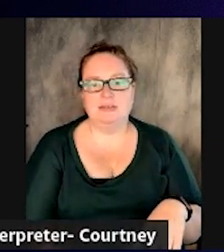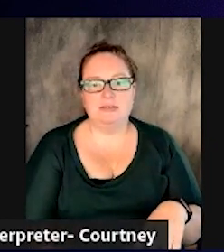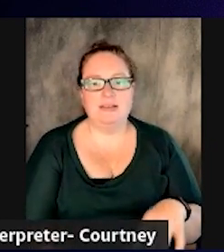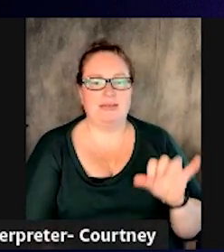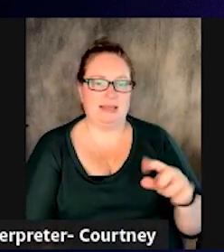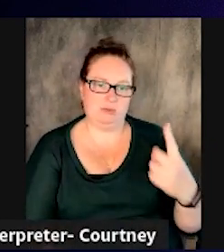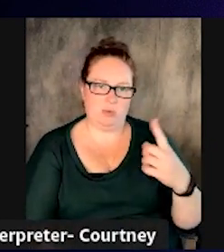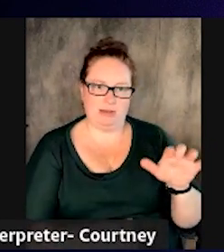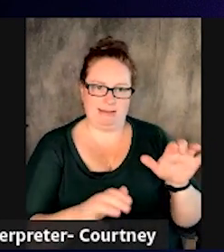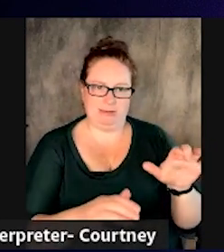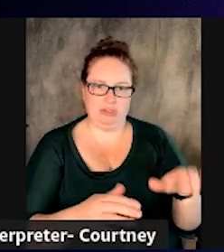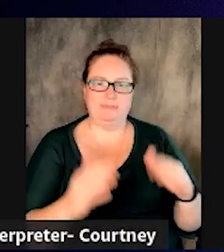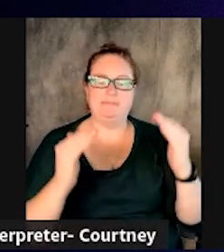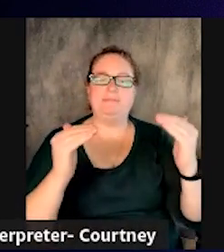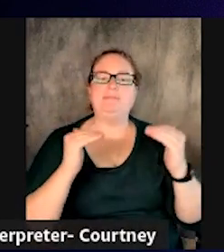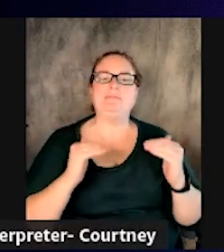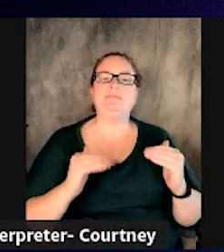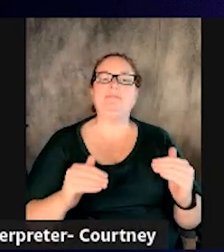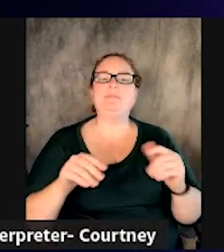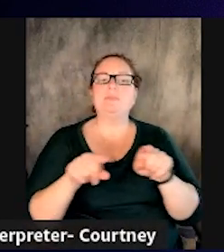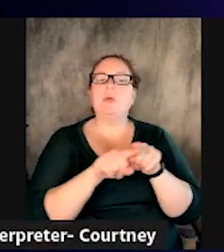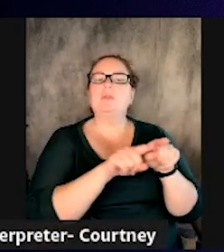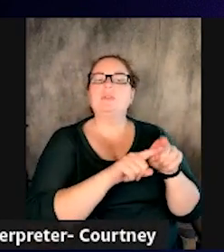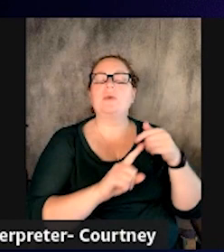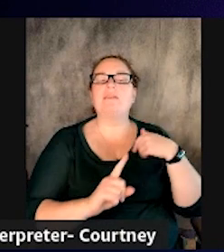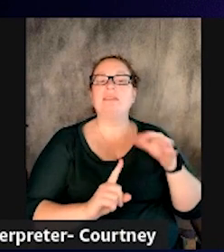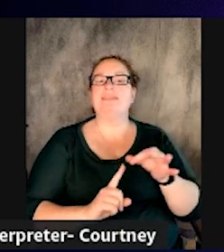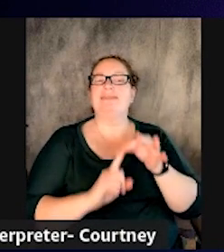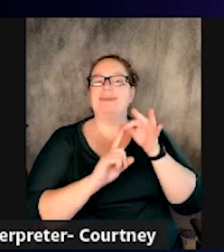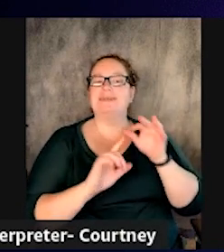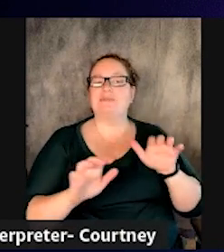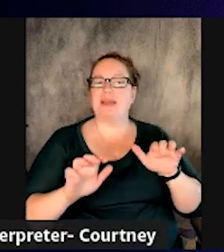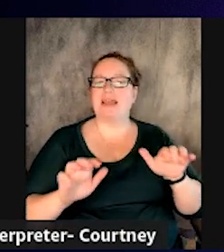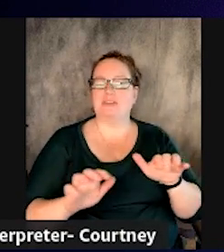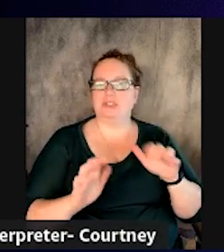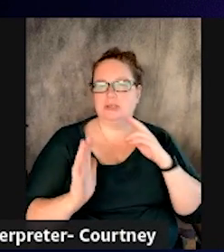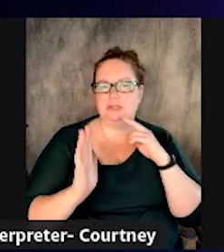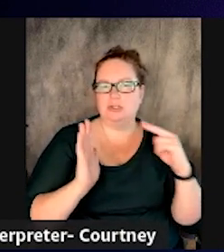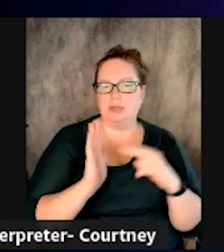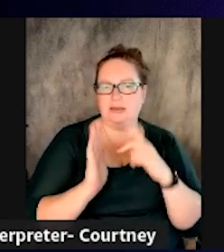action. And also I've defined here a custom action. Let's look at it a second.